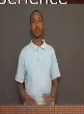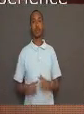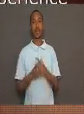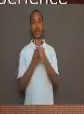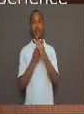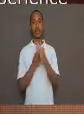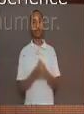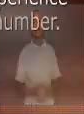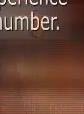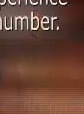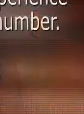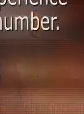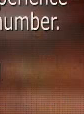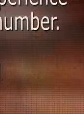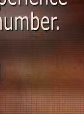Begin.